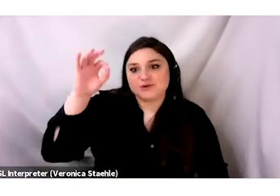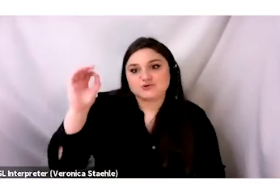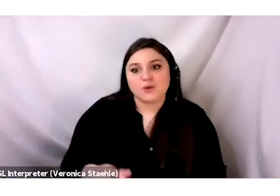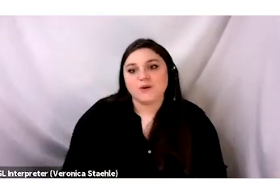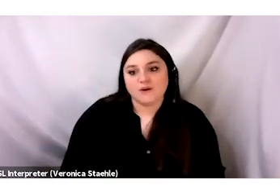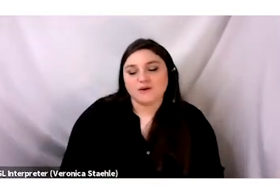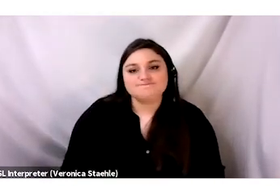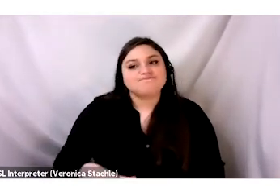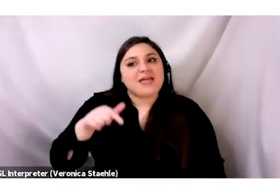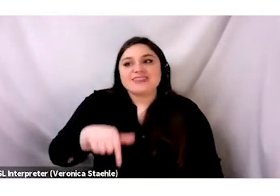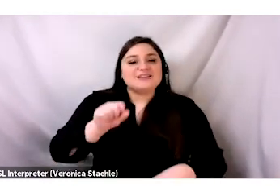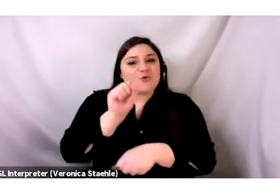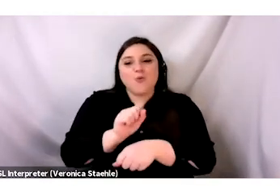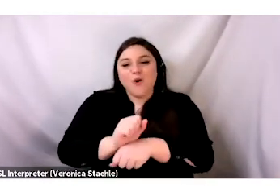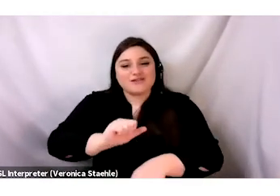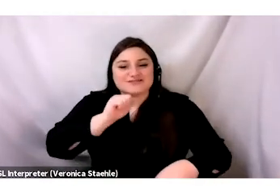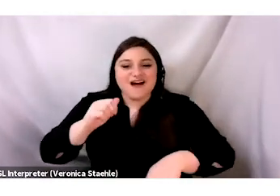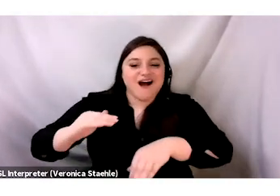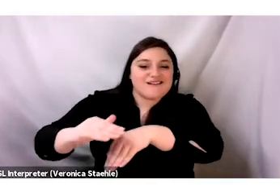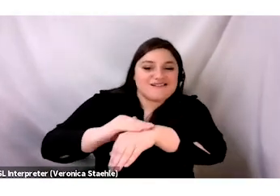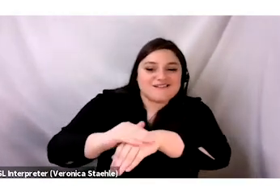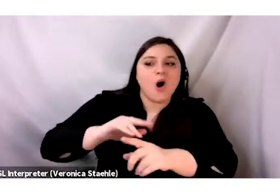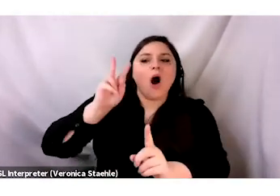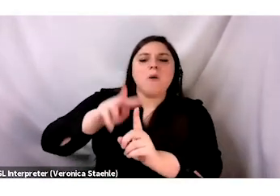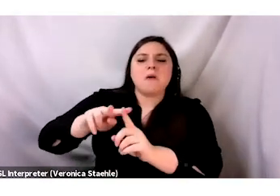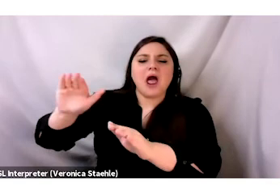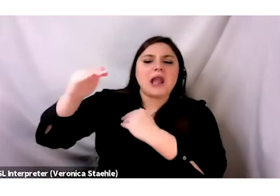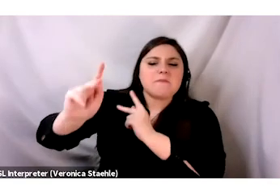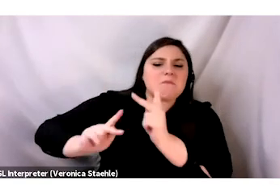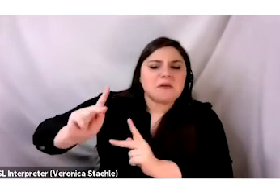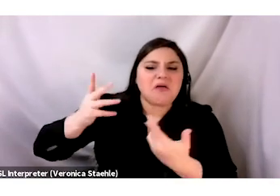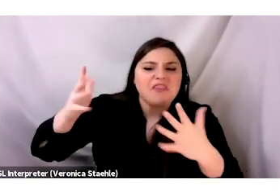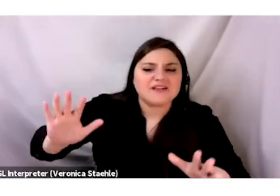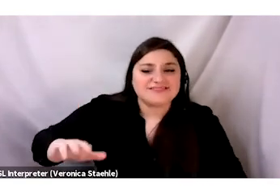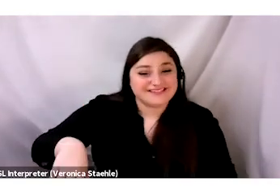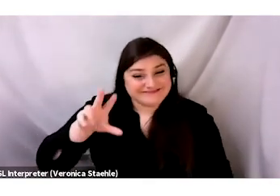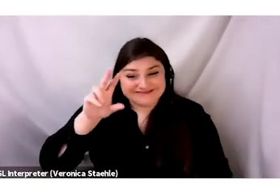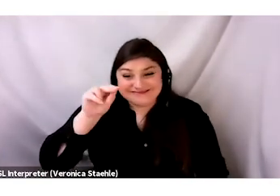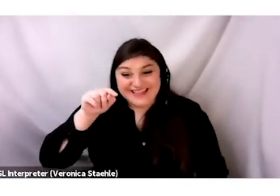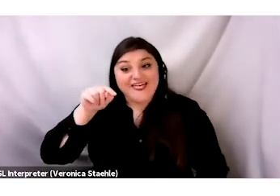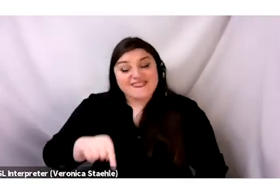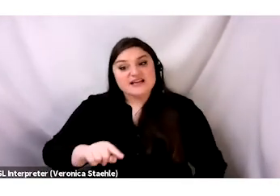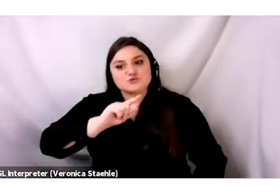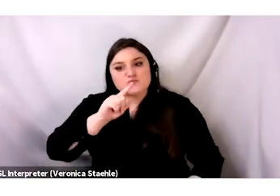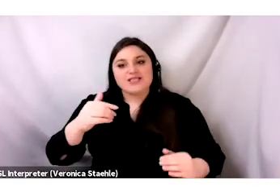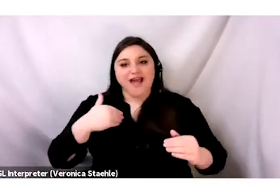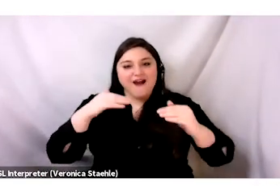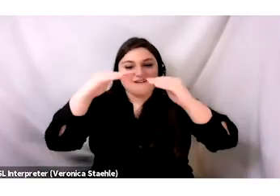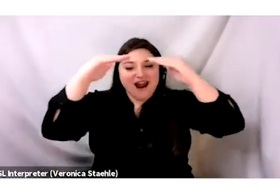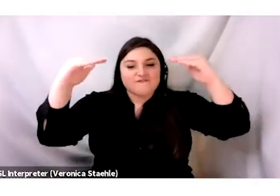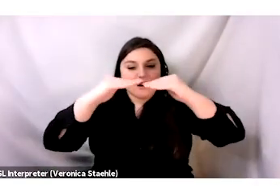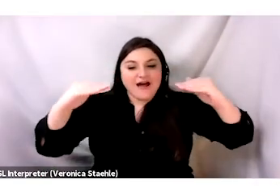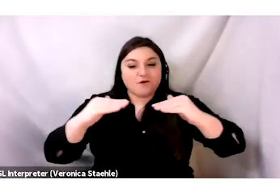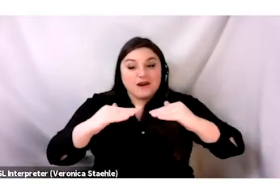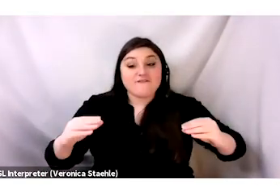that this work doesn't only exist on a material level, that it goes a lot deeper than that. And it's important also that we consider those